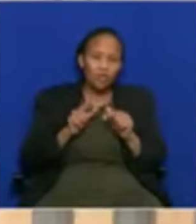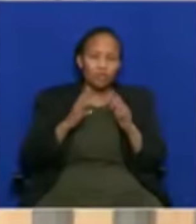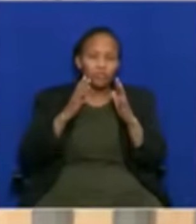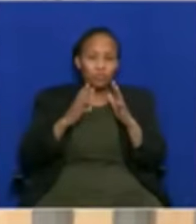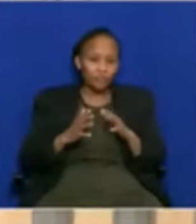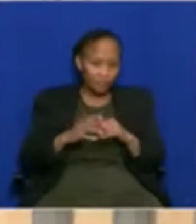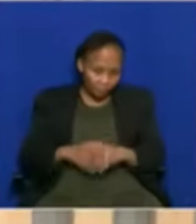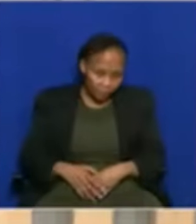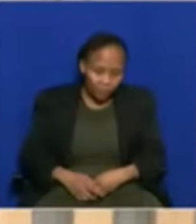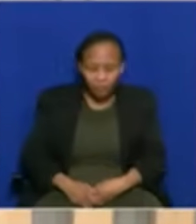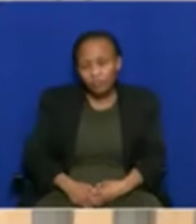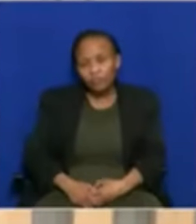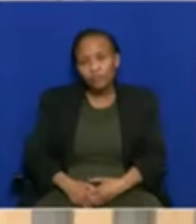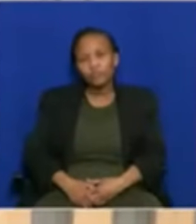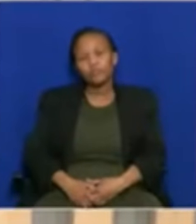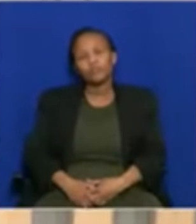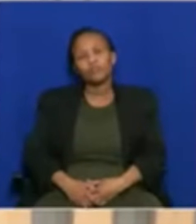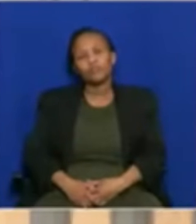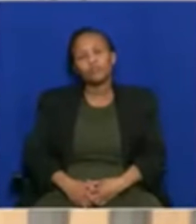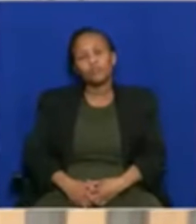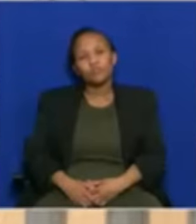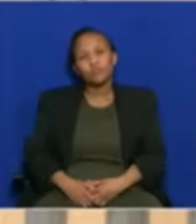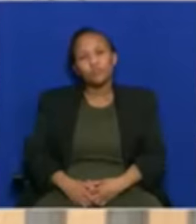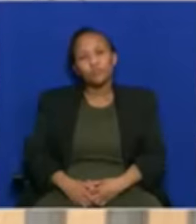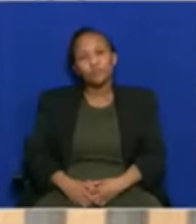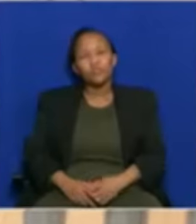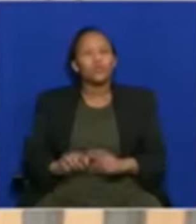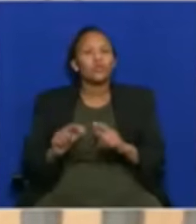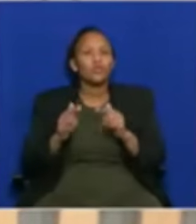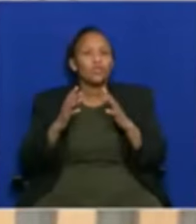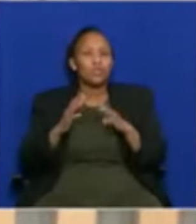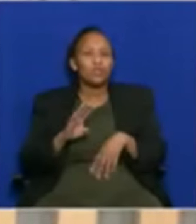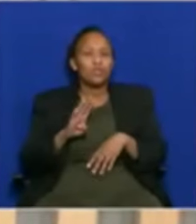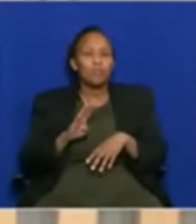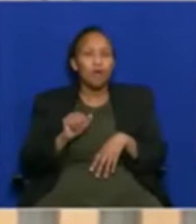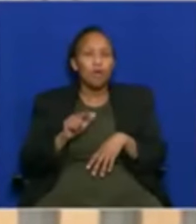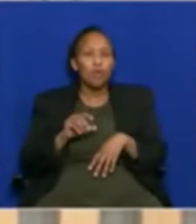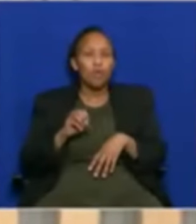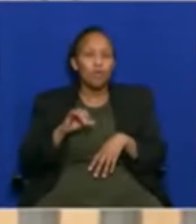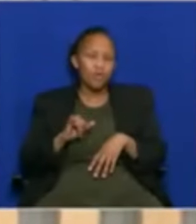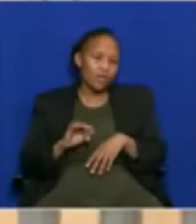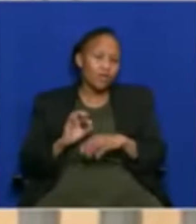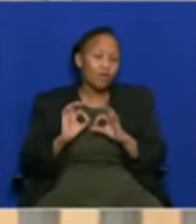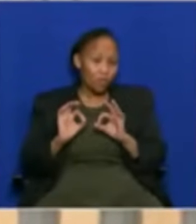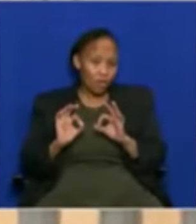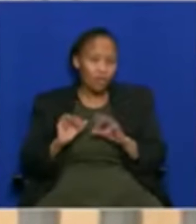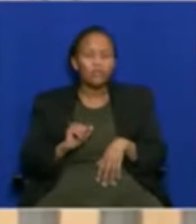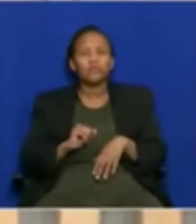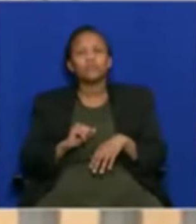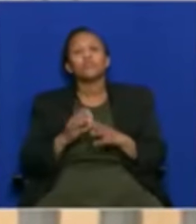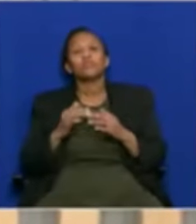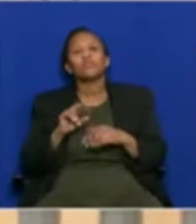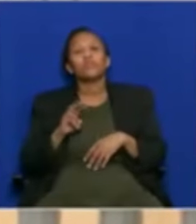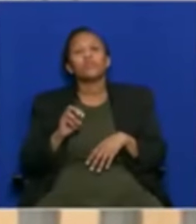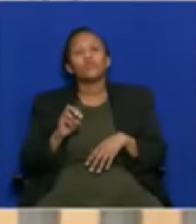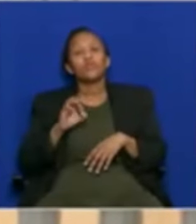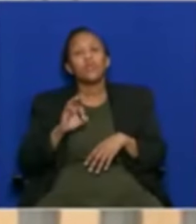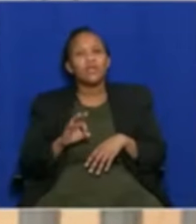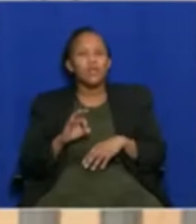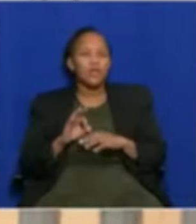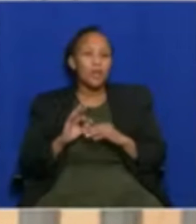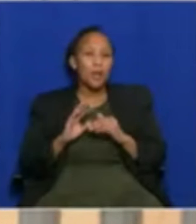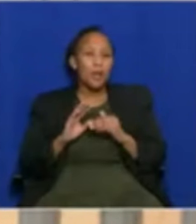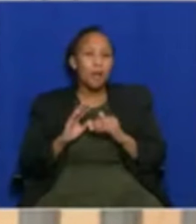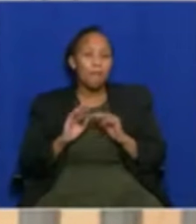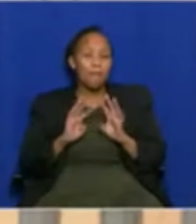And just, Commissioner Balo, you are correct. In the 2023 panel, General Khan was a member. I put it